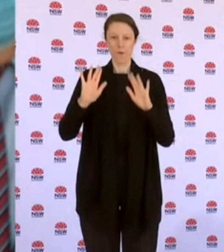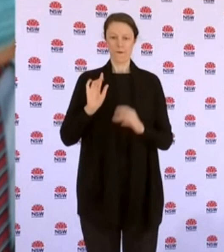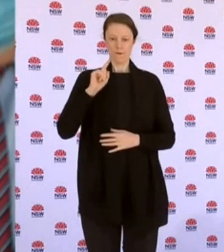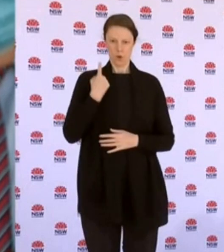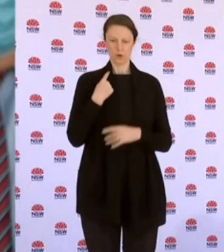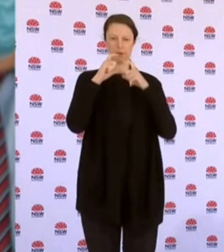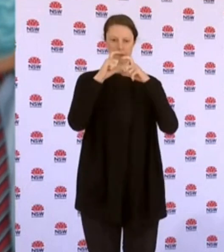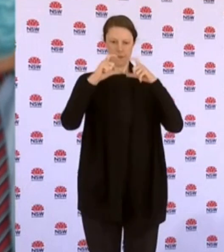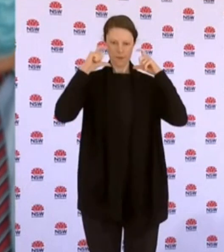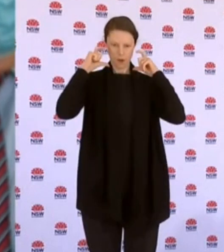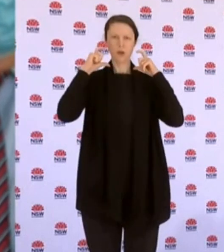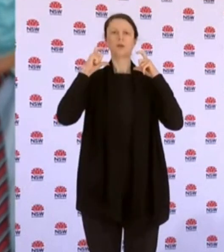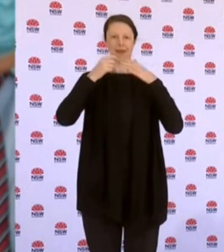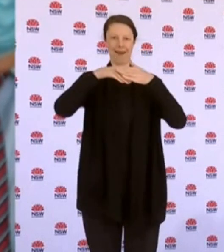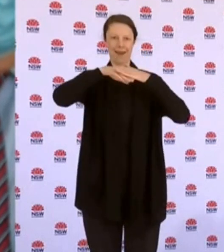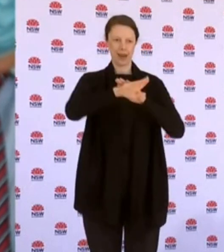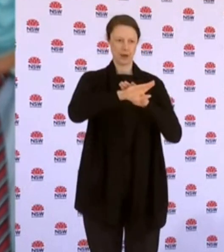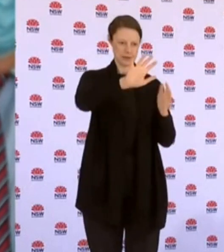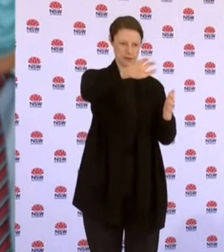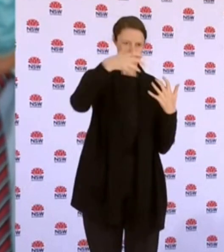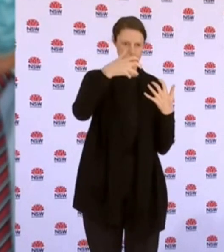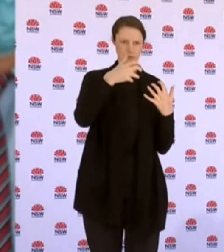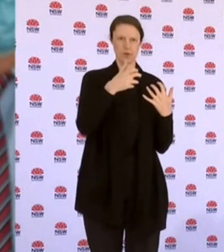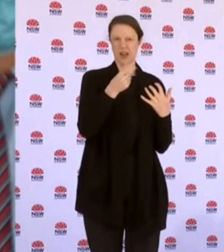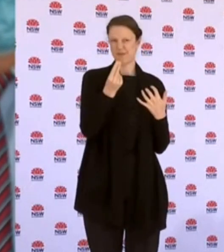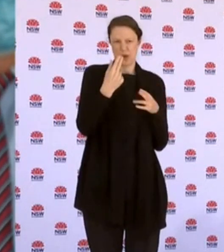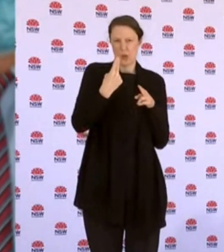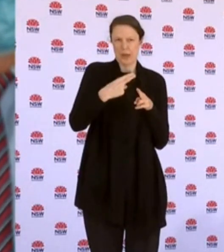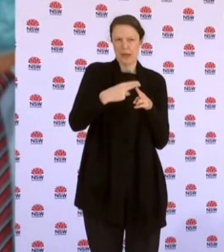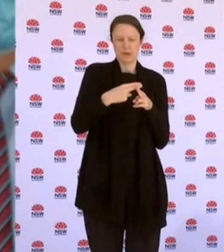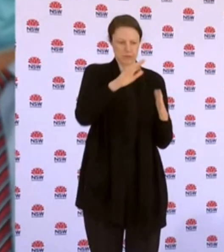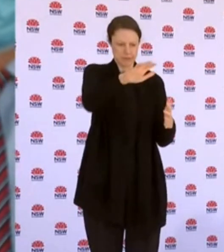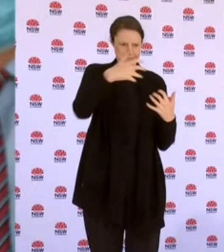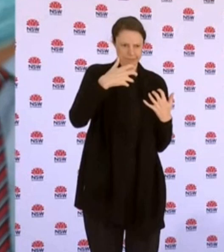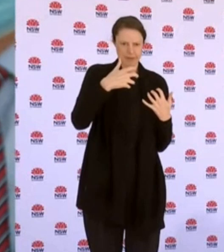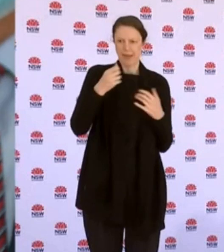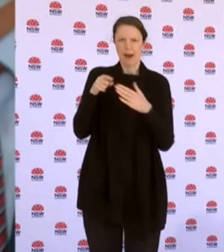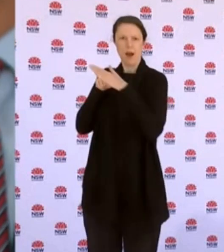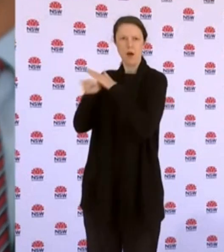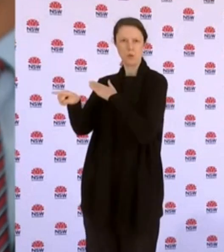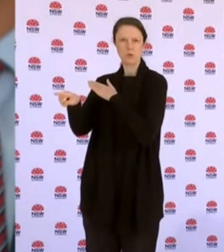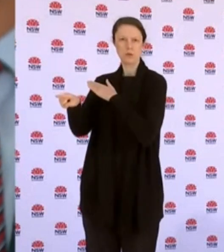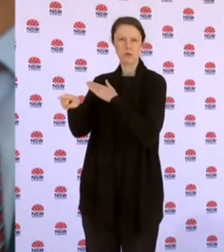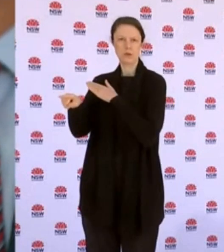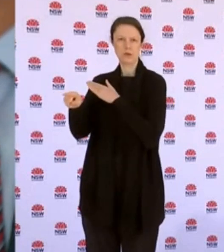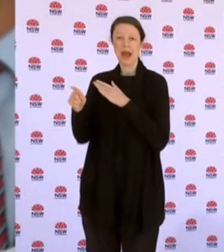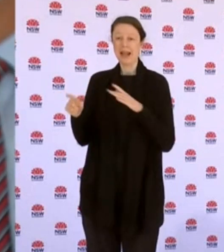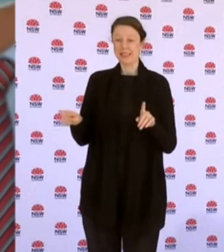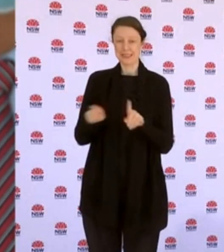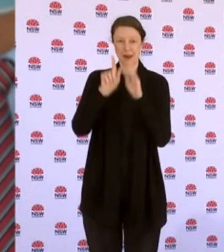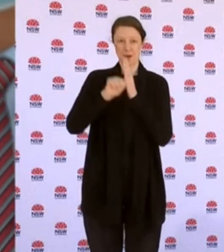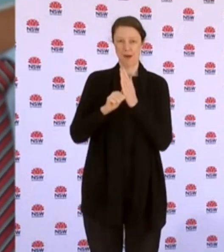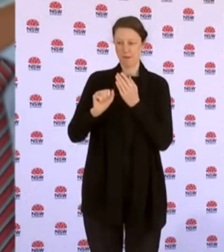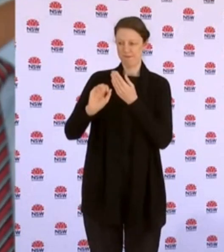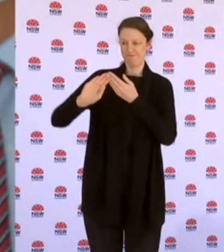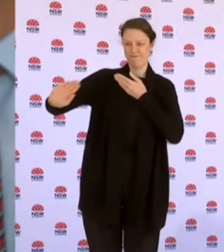need, and then leave as soon as possible, keeping that social distance at all times. So please, everyone has a role to play in making sure